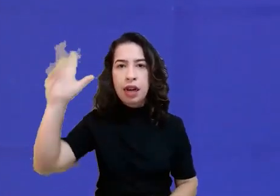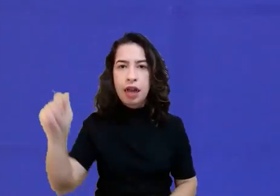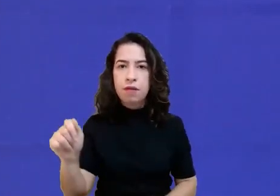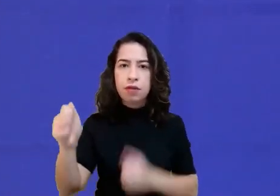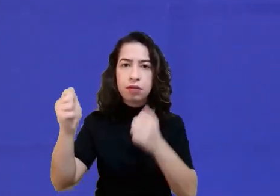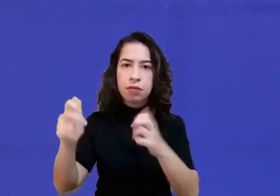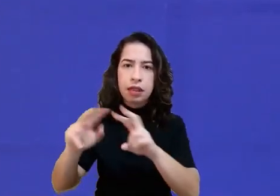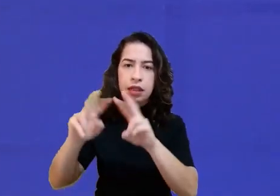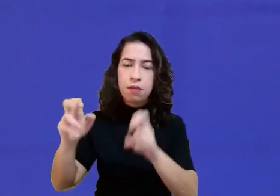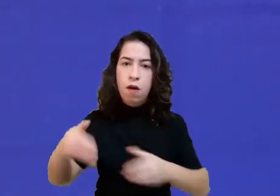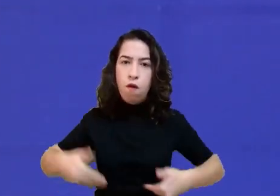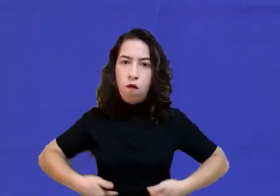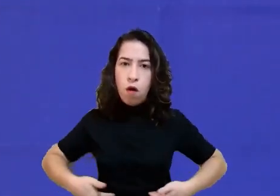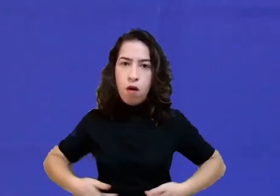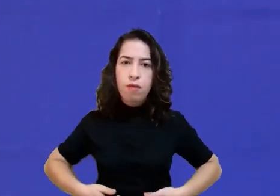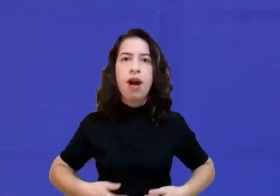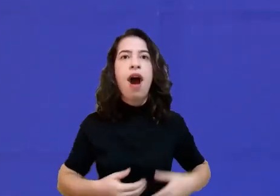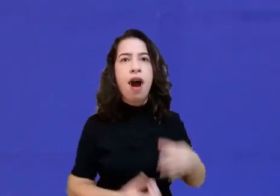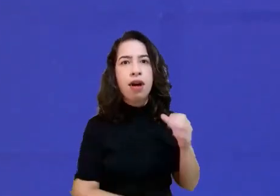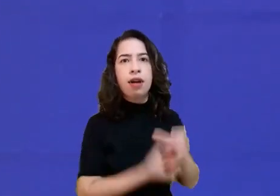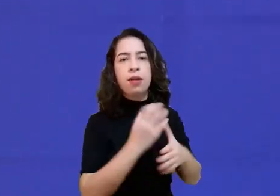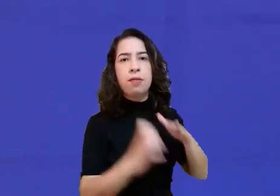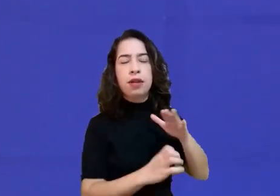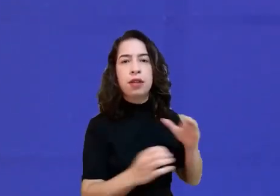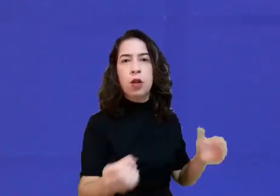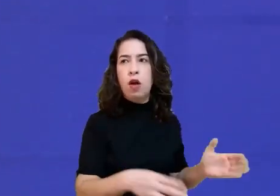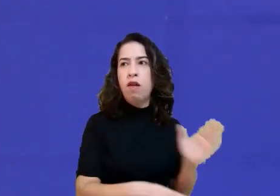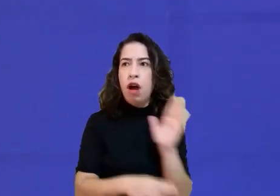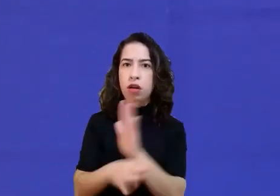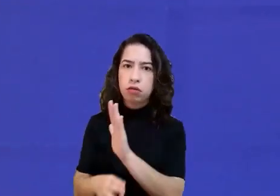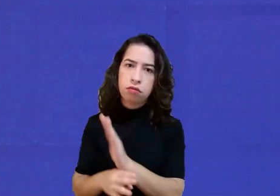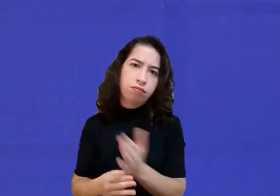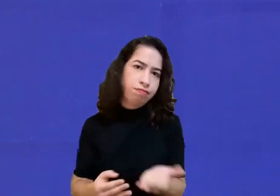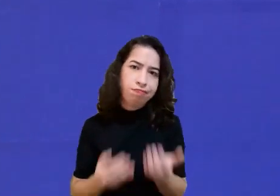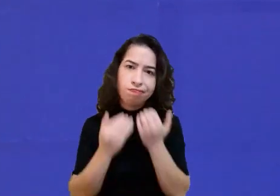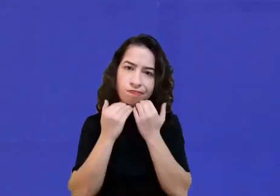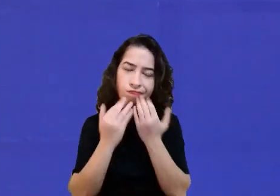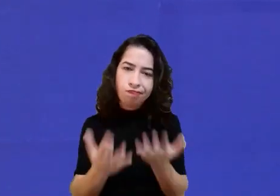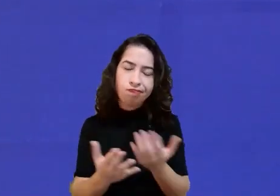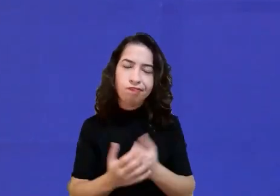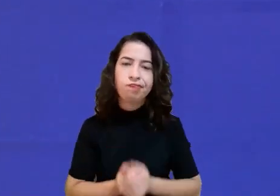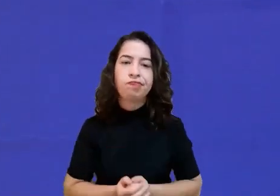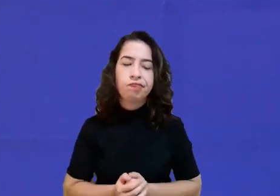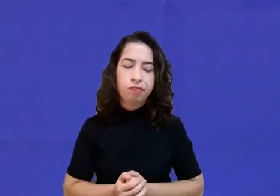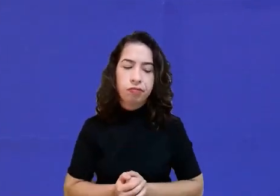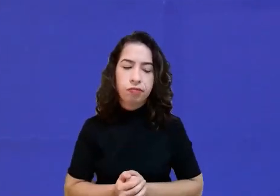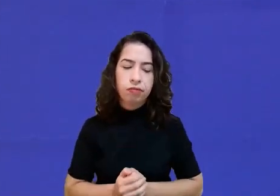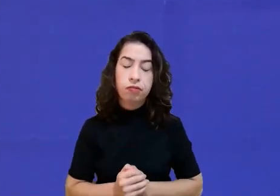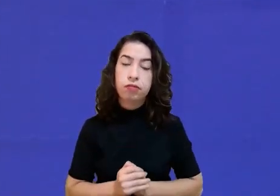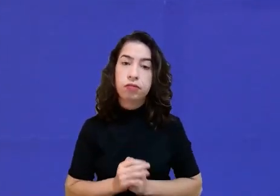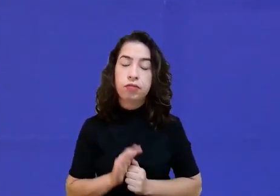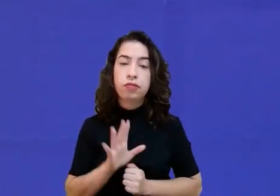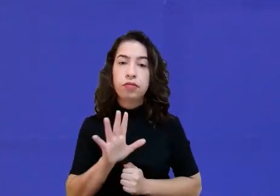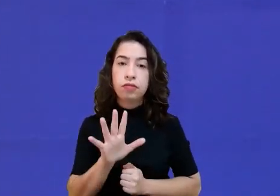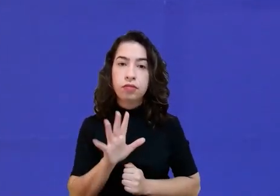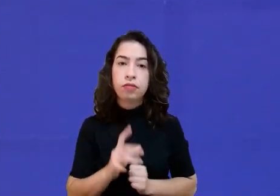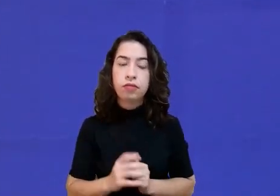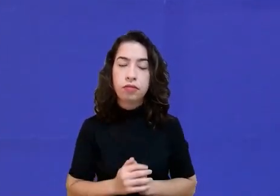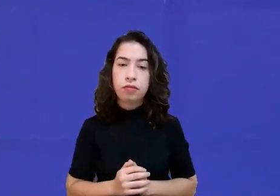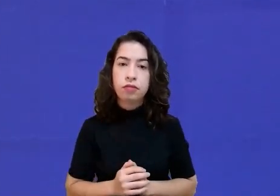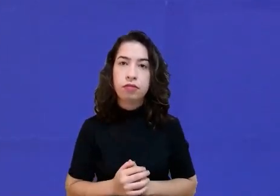Hunger in Africa can't be solved in a startup. But in general, I'm